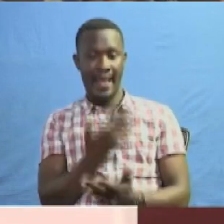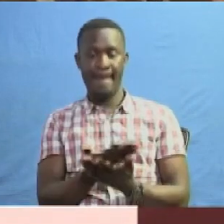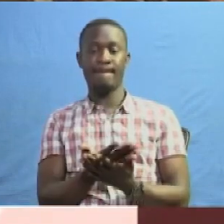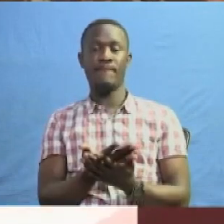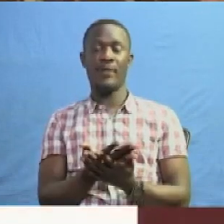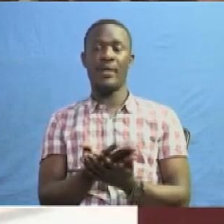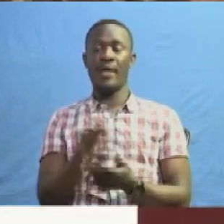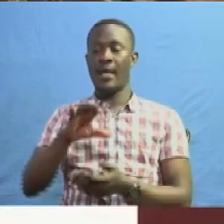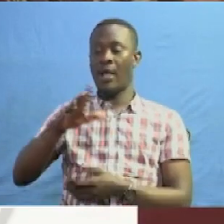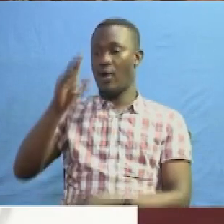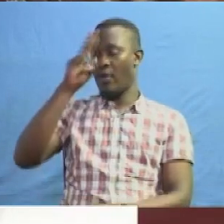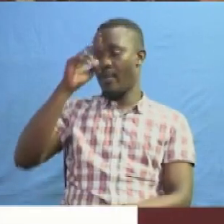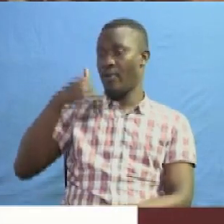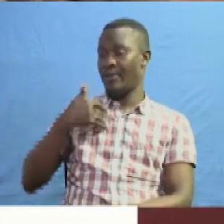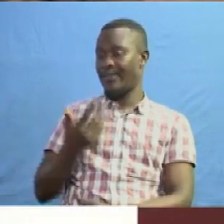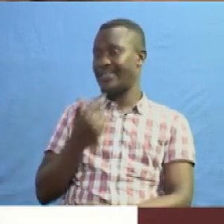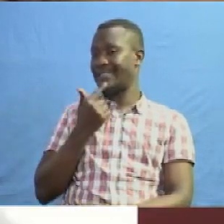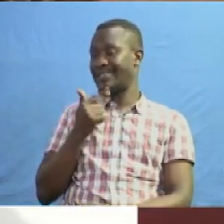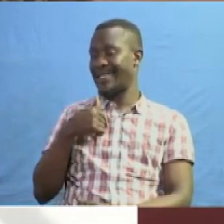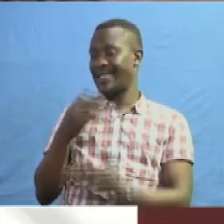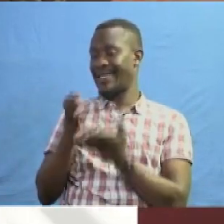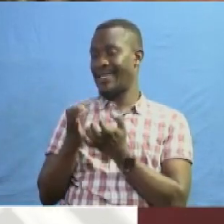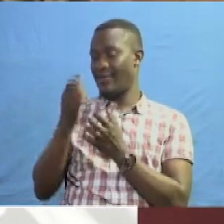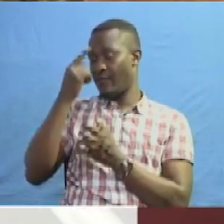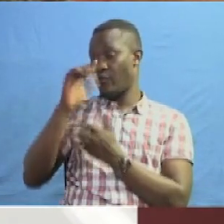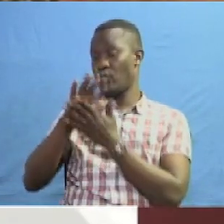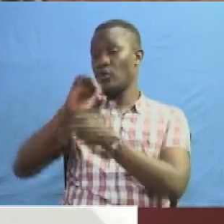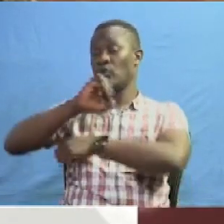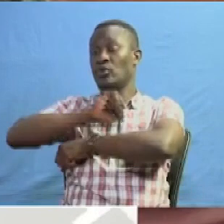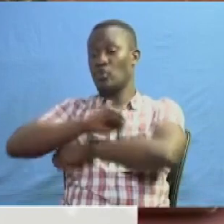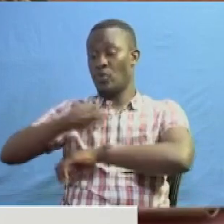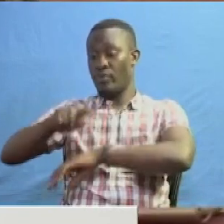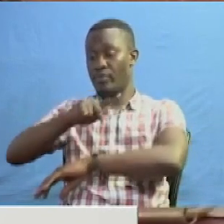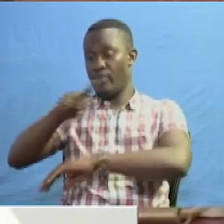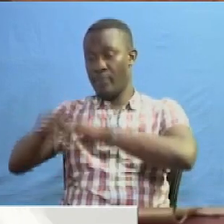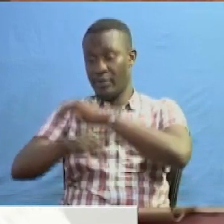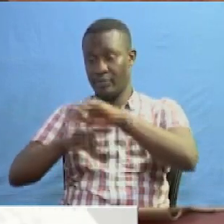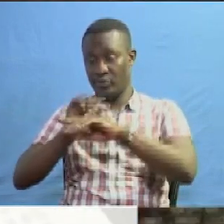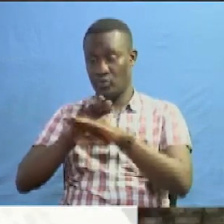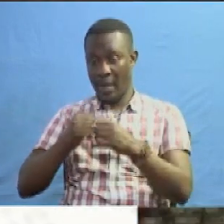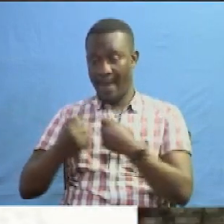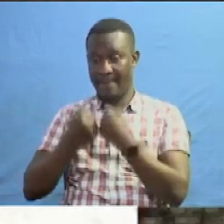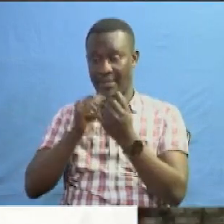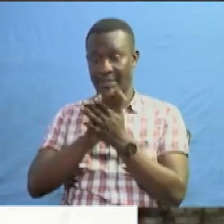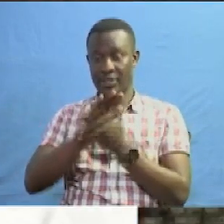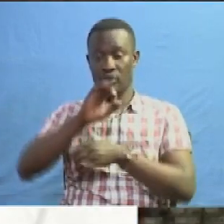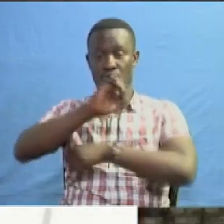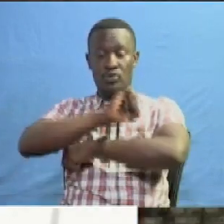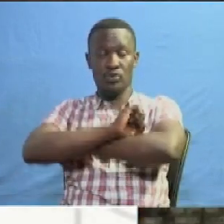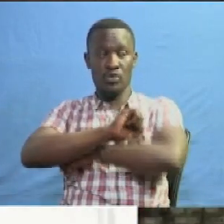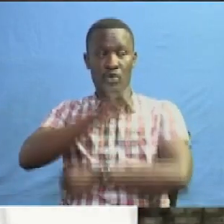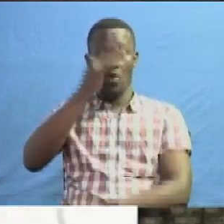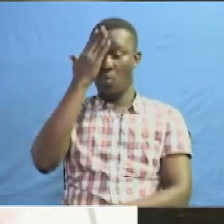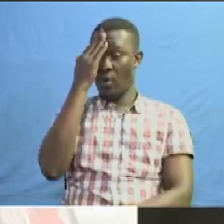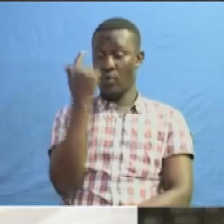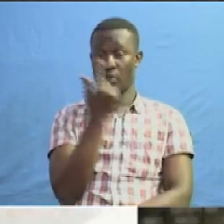Naibei, County Police Commander, emphasized the need for school principals to take charge of the happenings in their schools. You will know each of